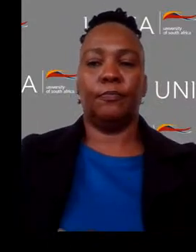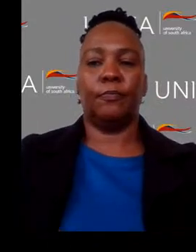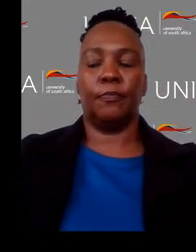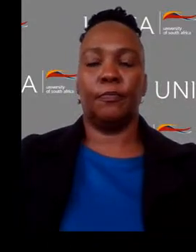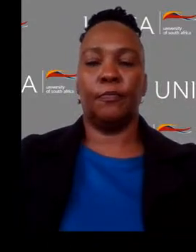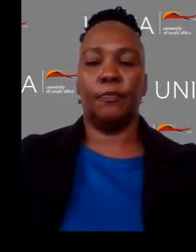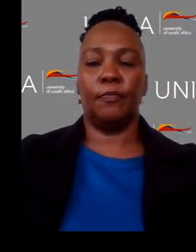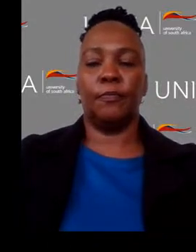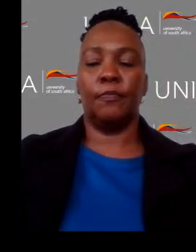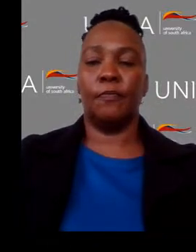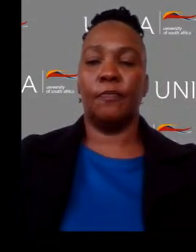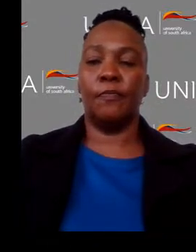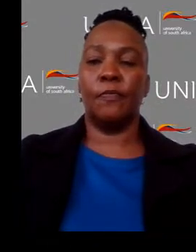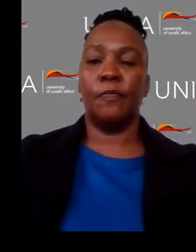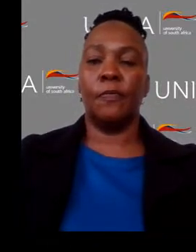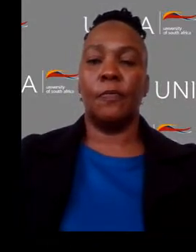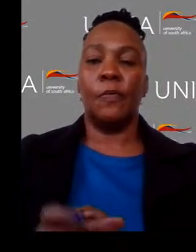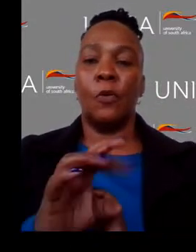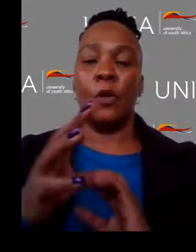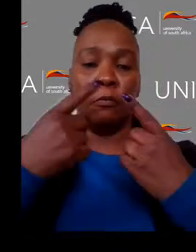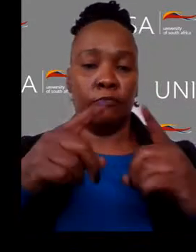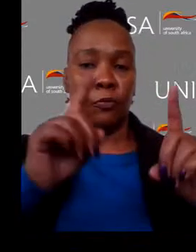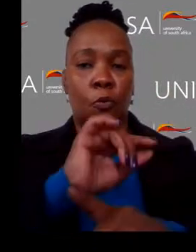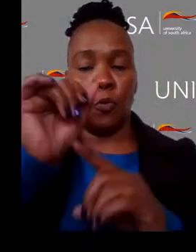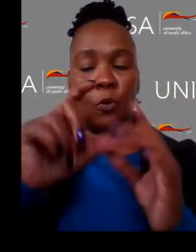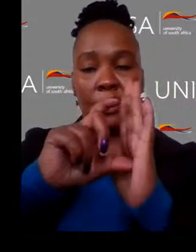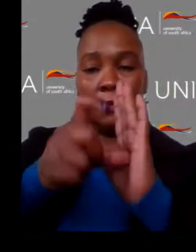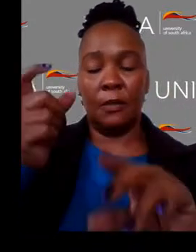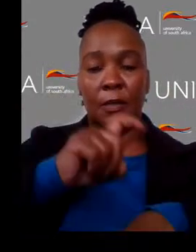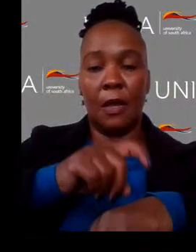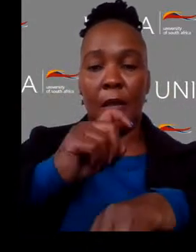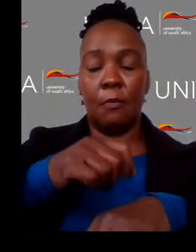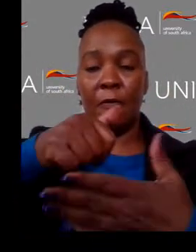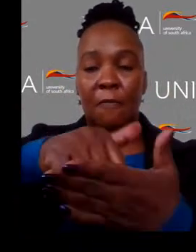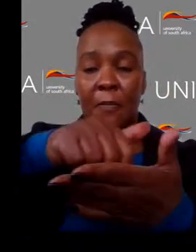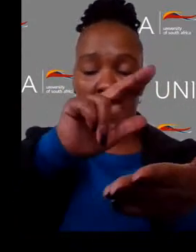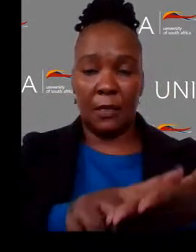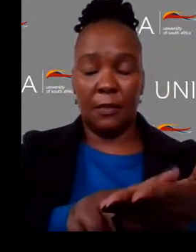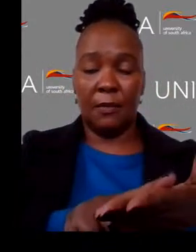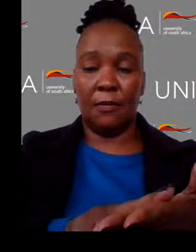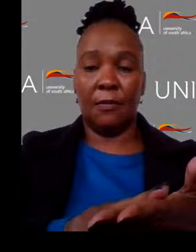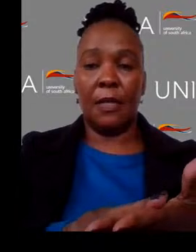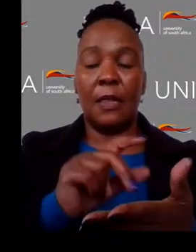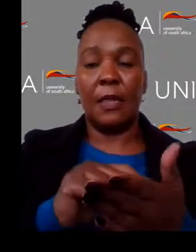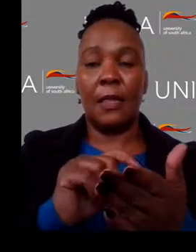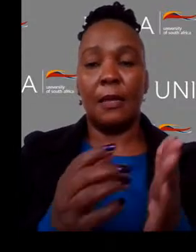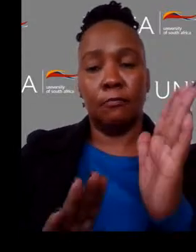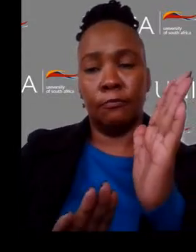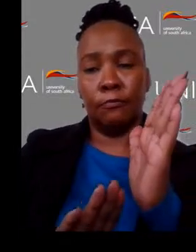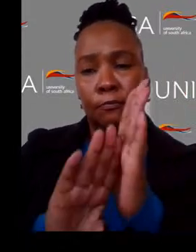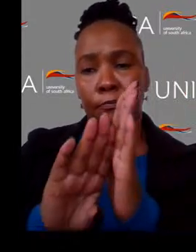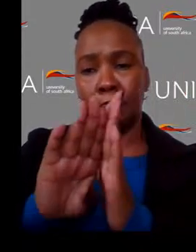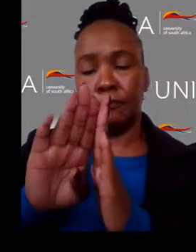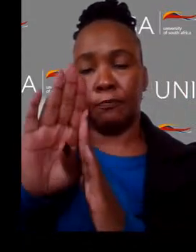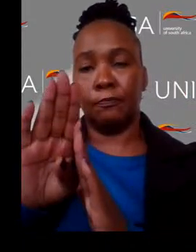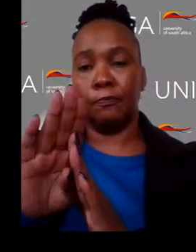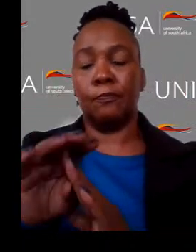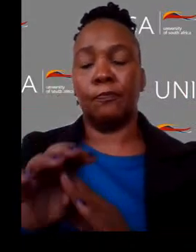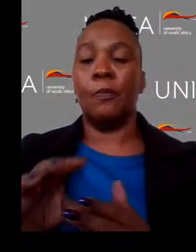By disclosing a disability during the application period, this increases your chances of placement by the